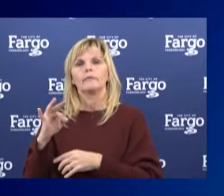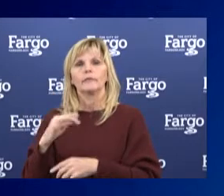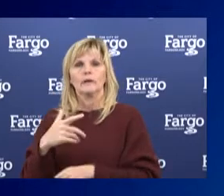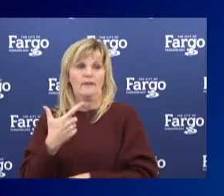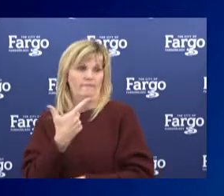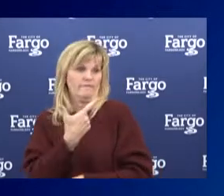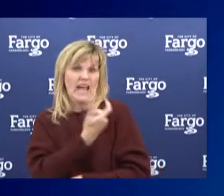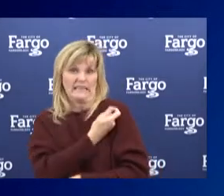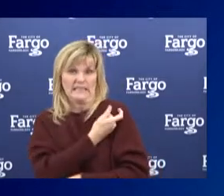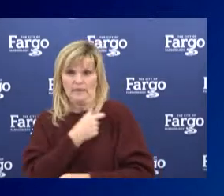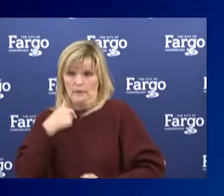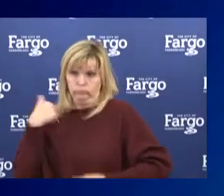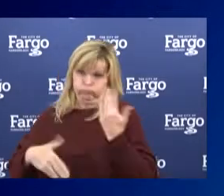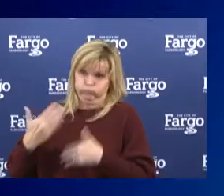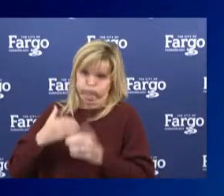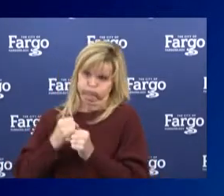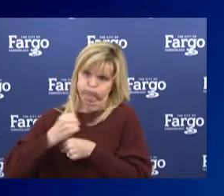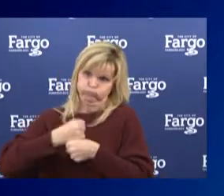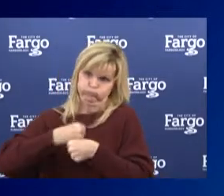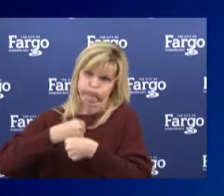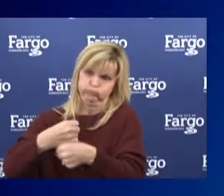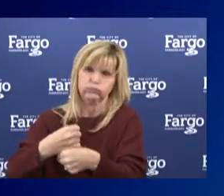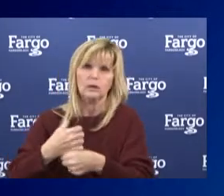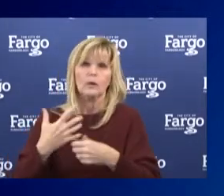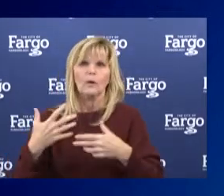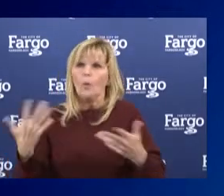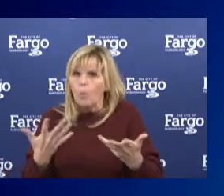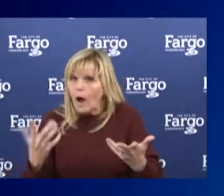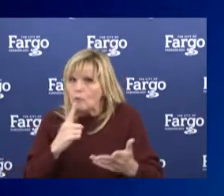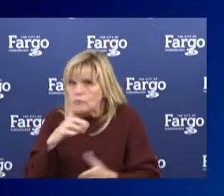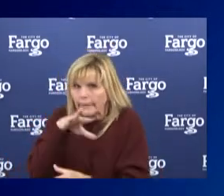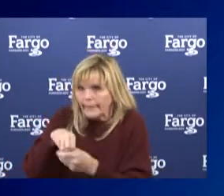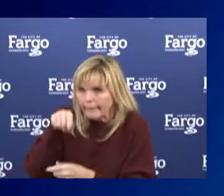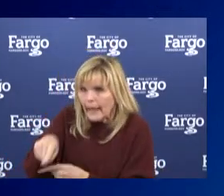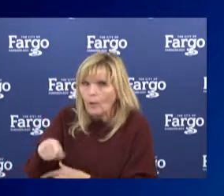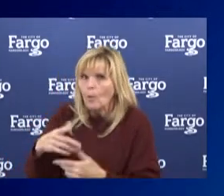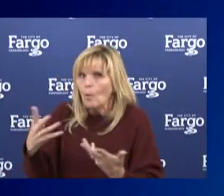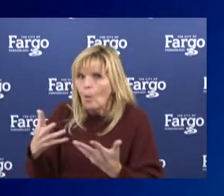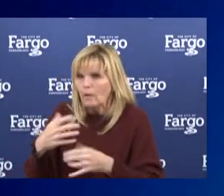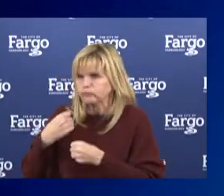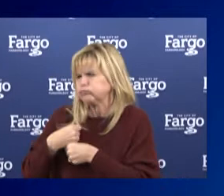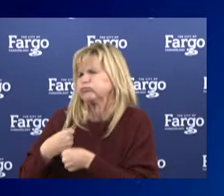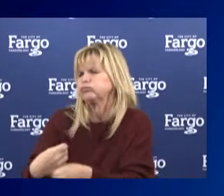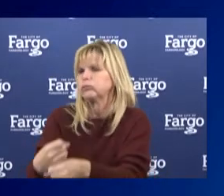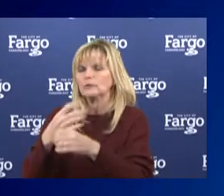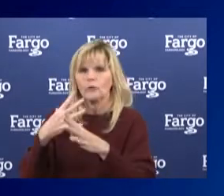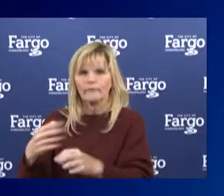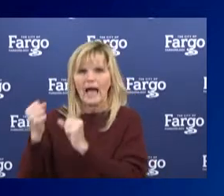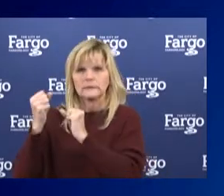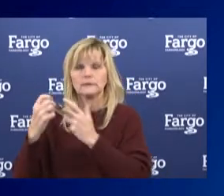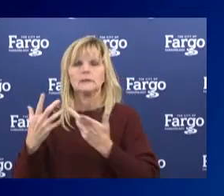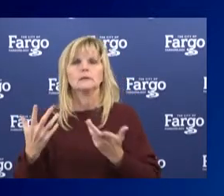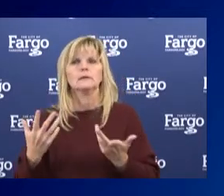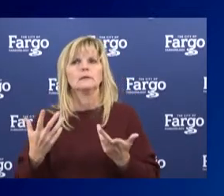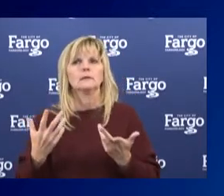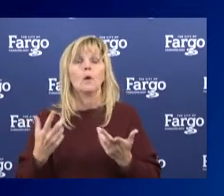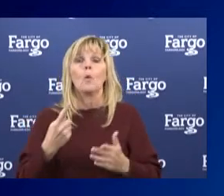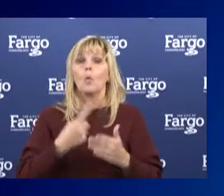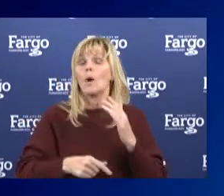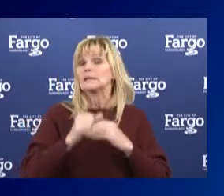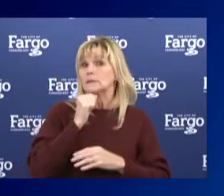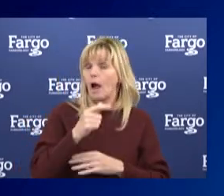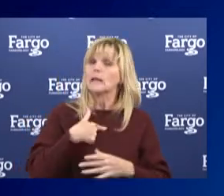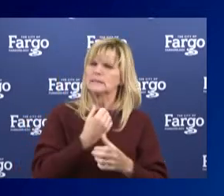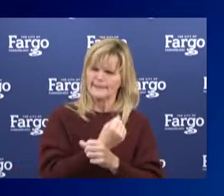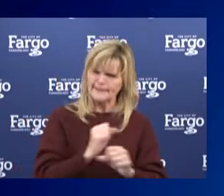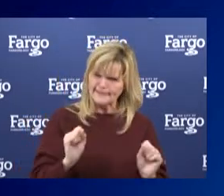brought online, and even the name about, what really is it that's warp speed about this? What's not warp speed is the safety